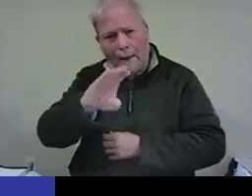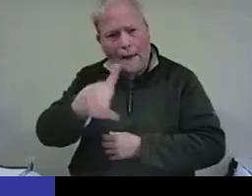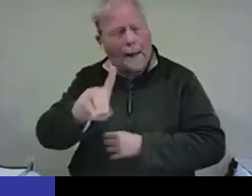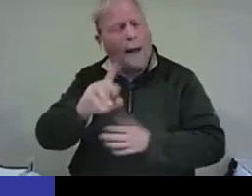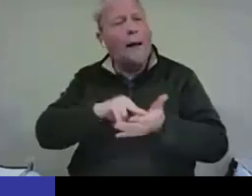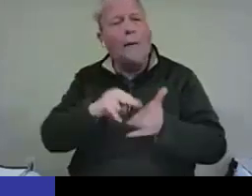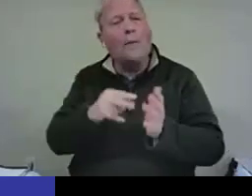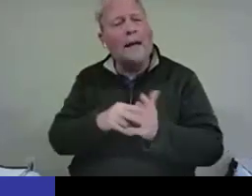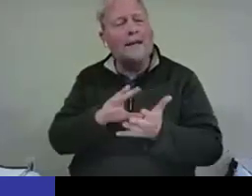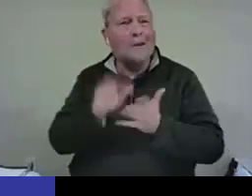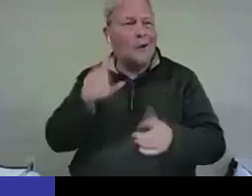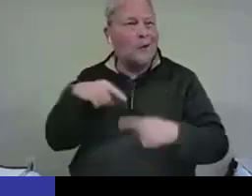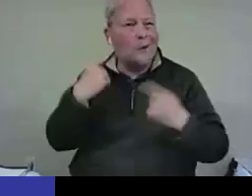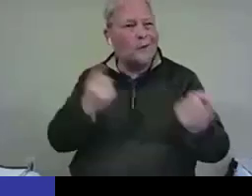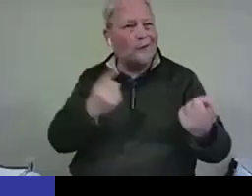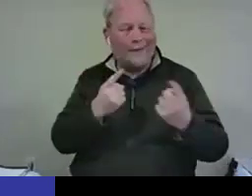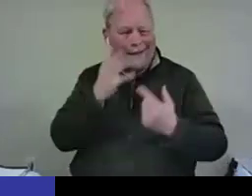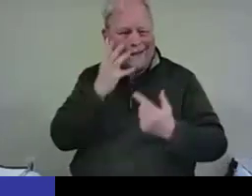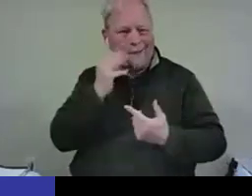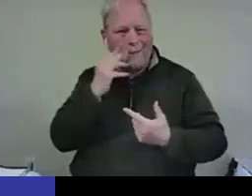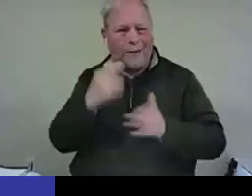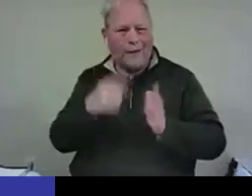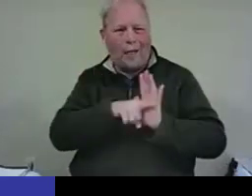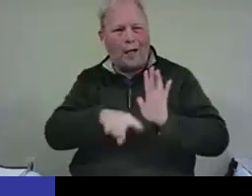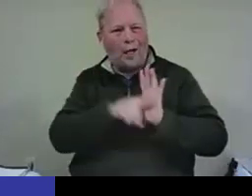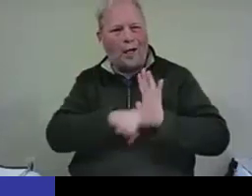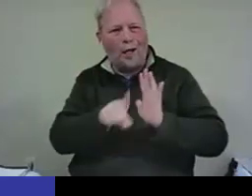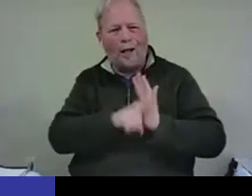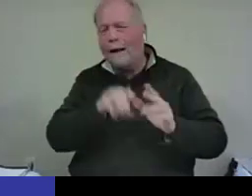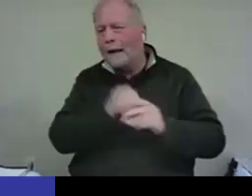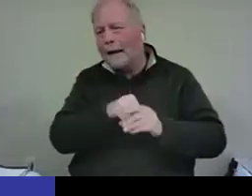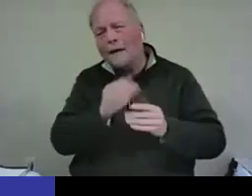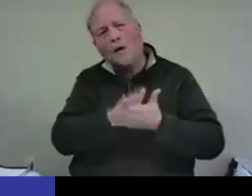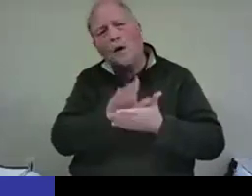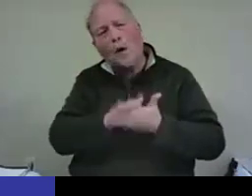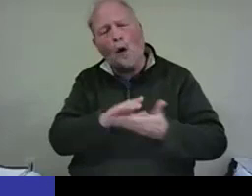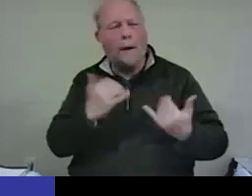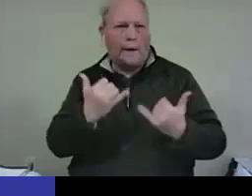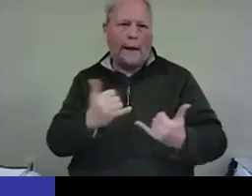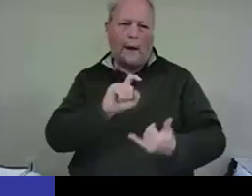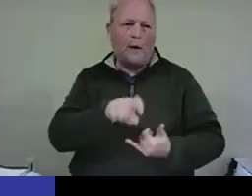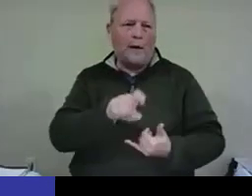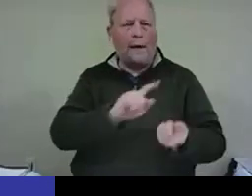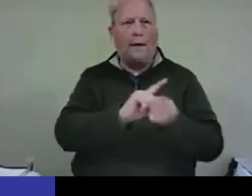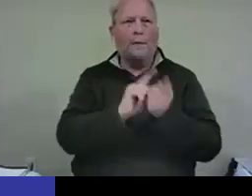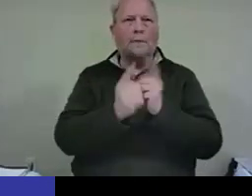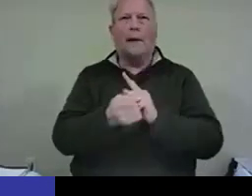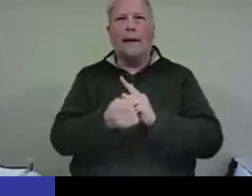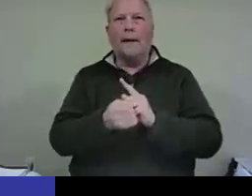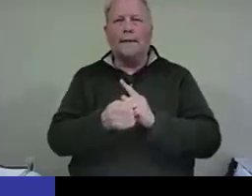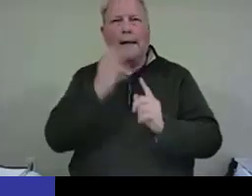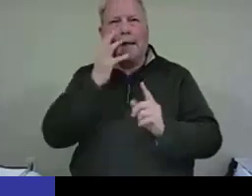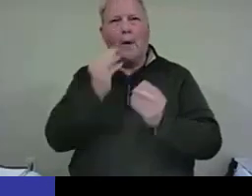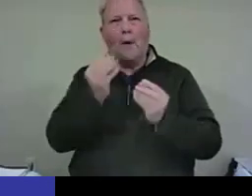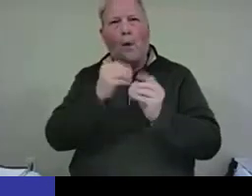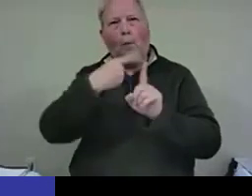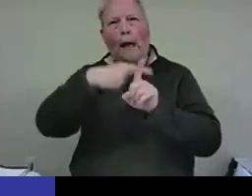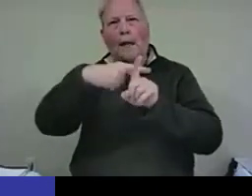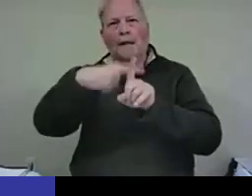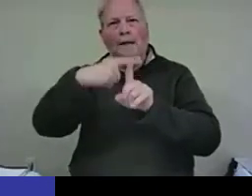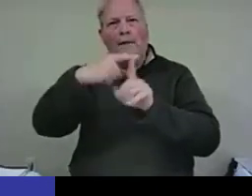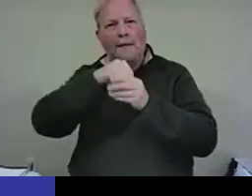gotten lots of bad stuff from their school experience and needs a lot more of the good stuff that schools offer to sort of change that